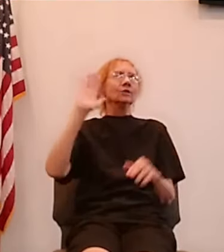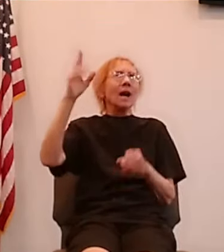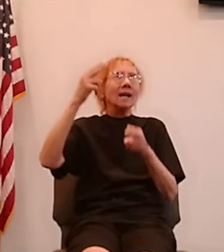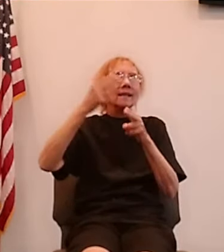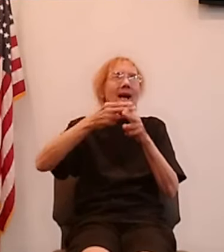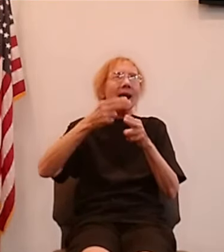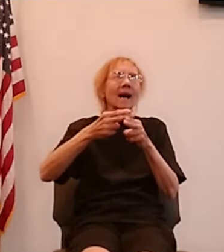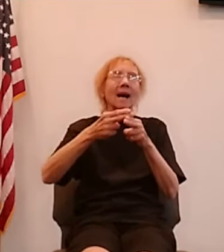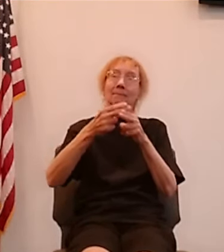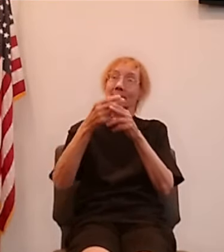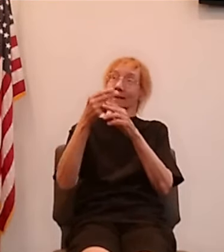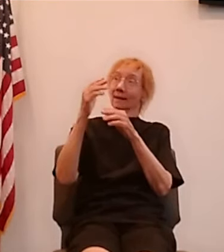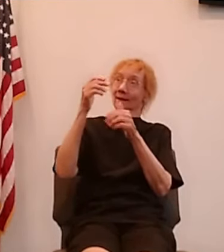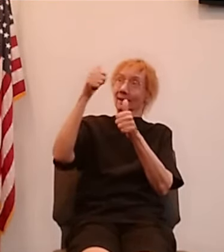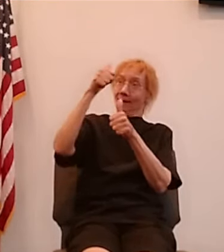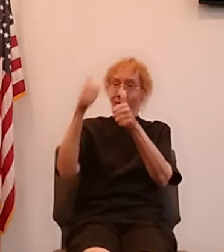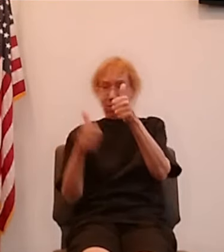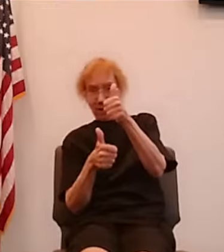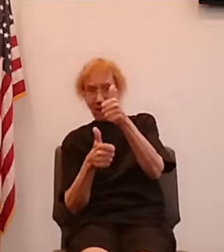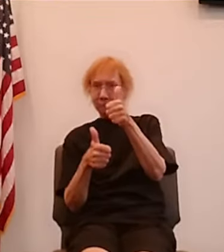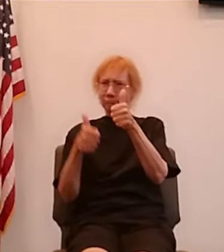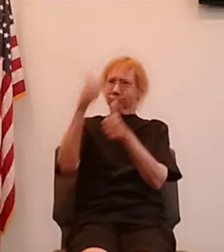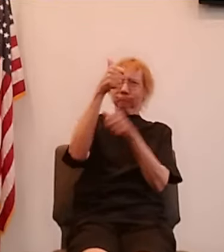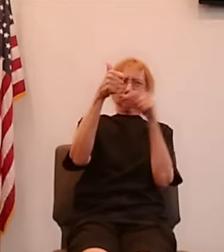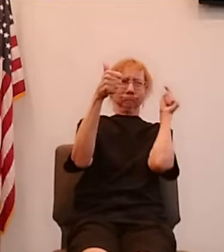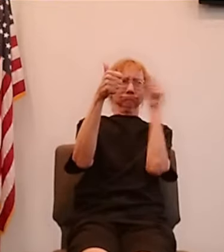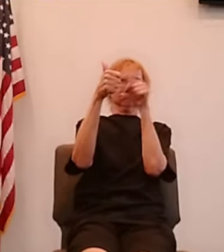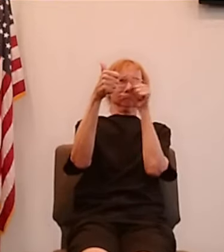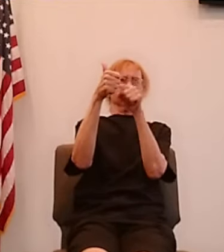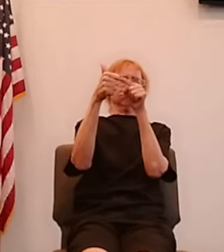name cannot be